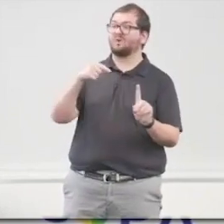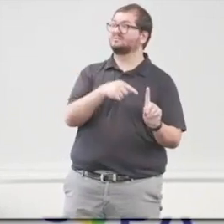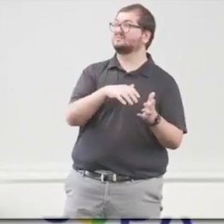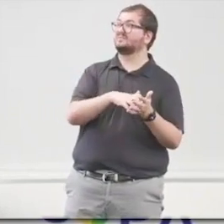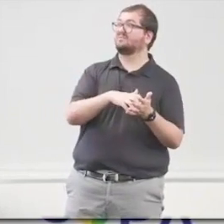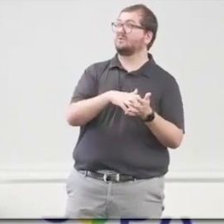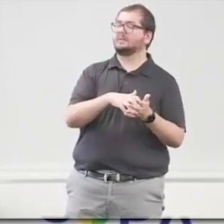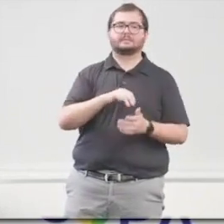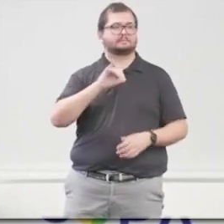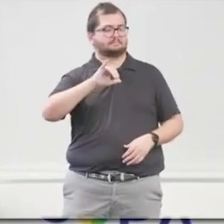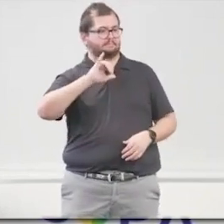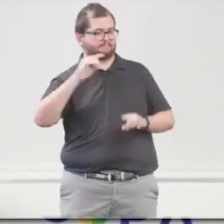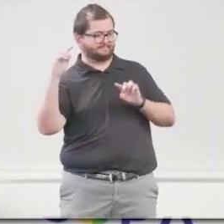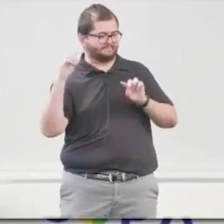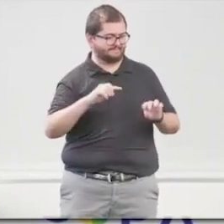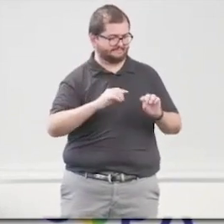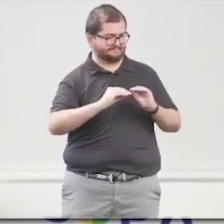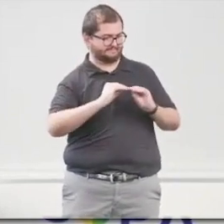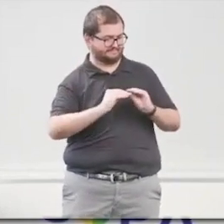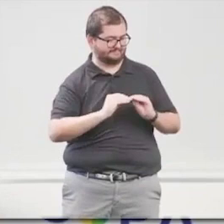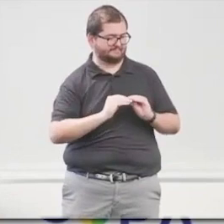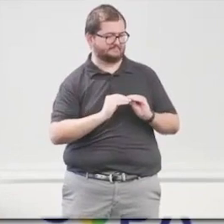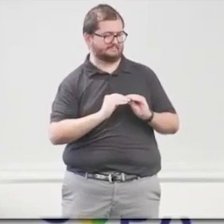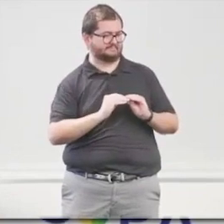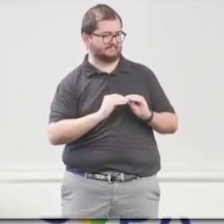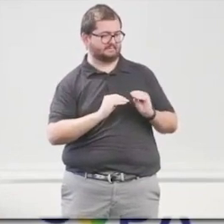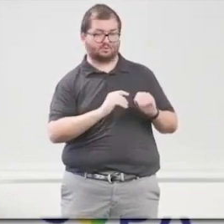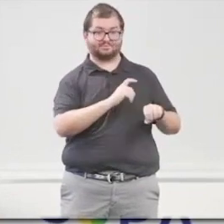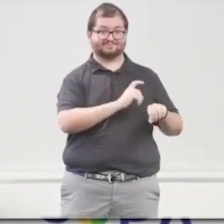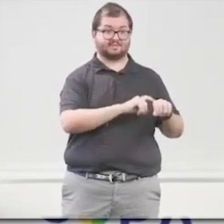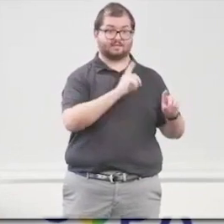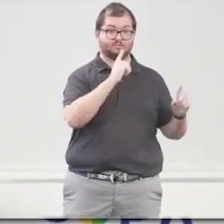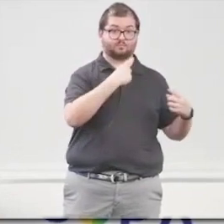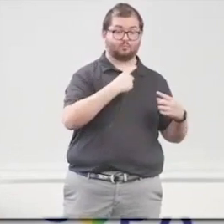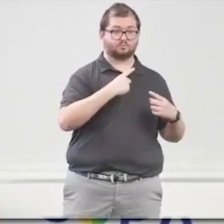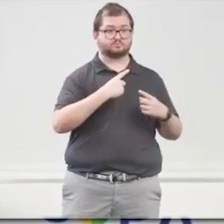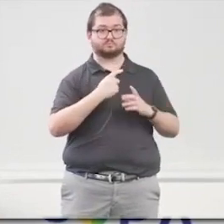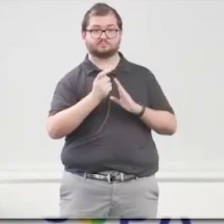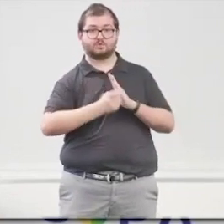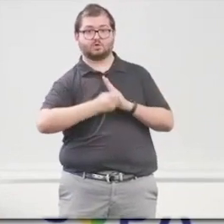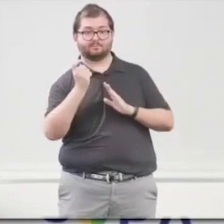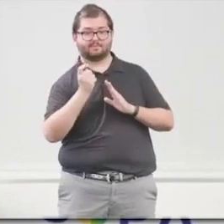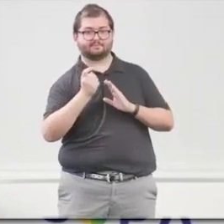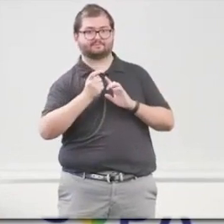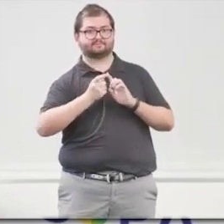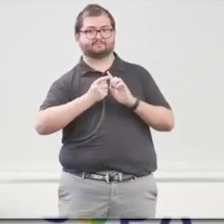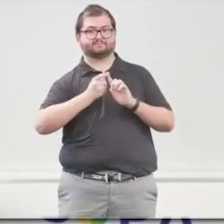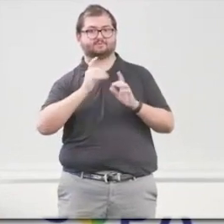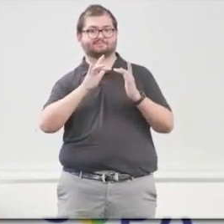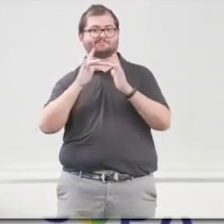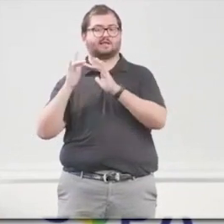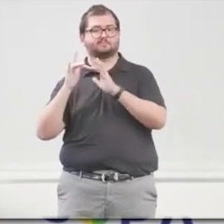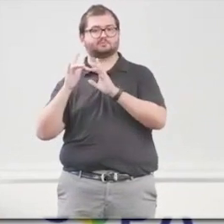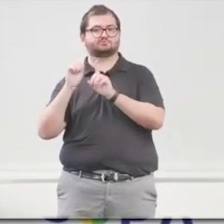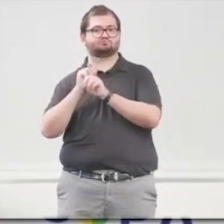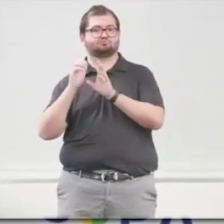time between their report and when they're automated, the exploit is automated from these cyber criminals, is